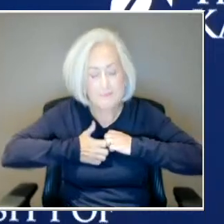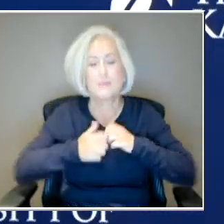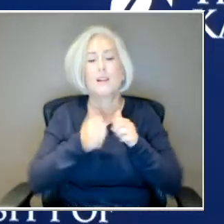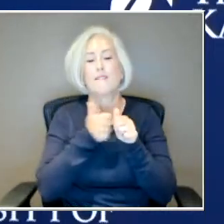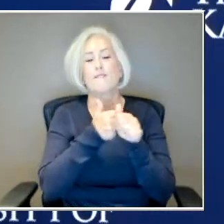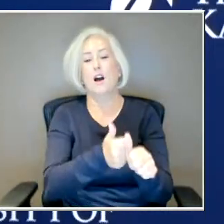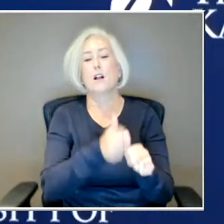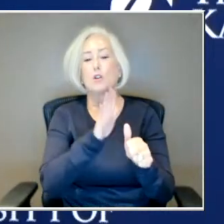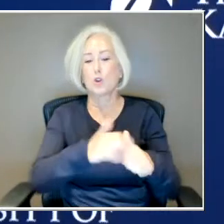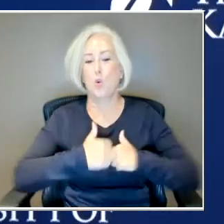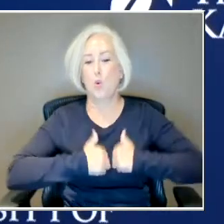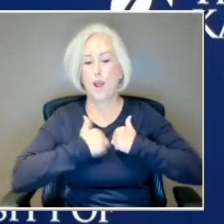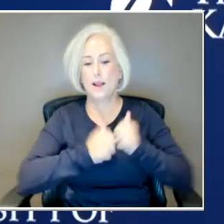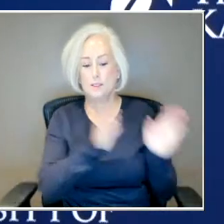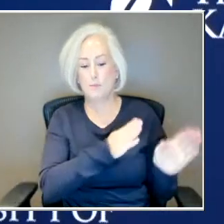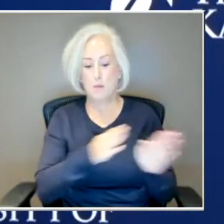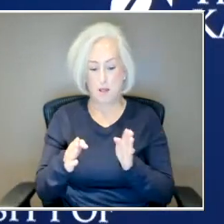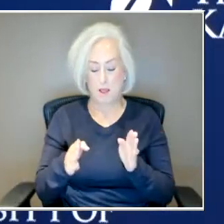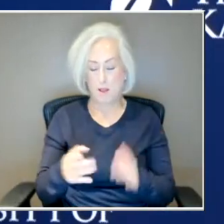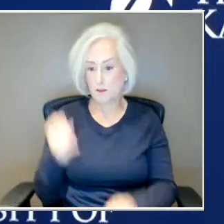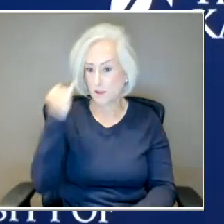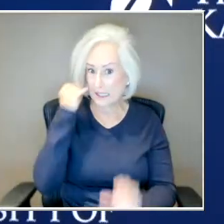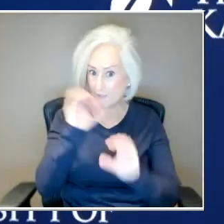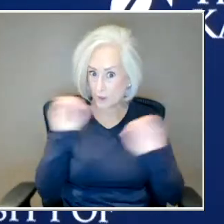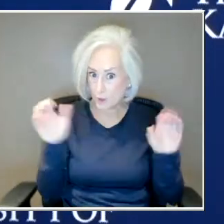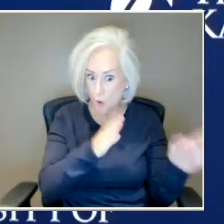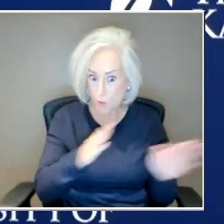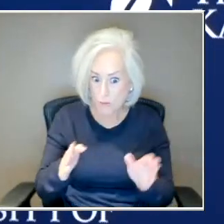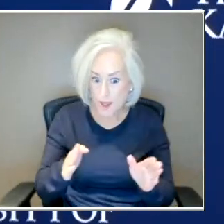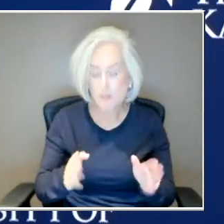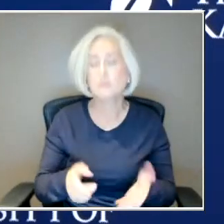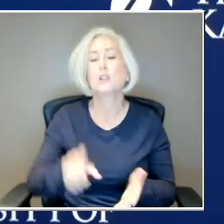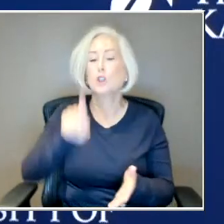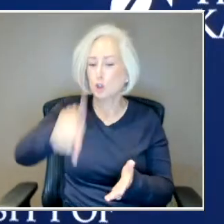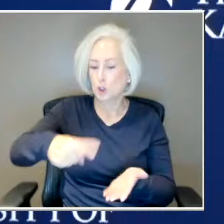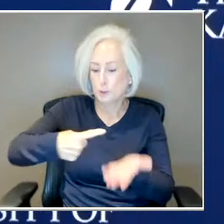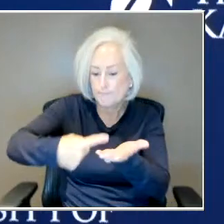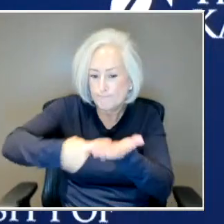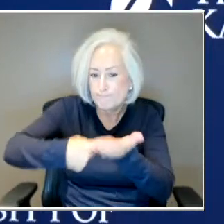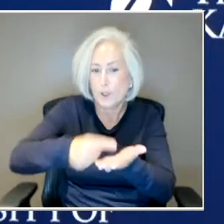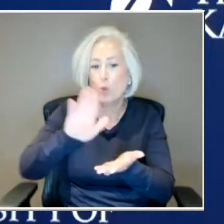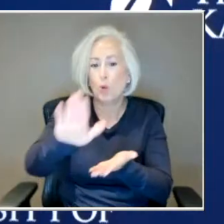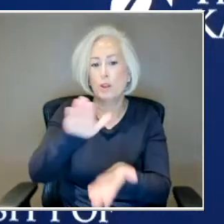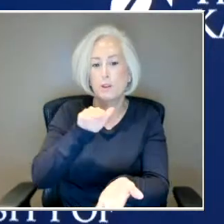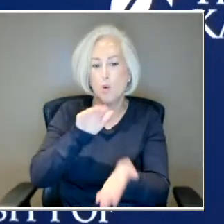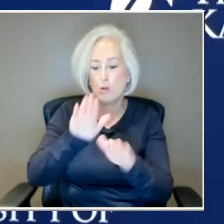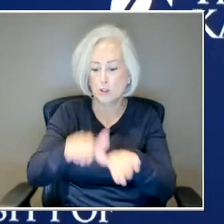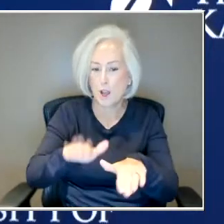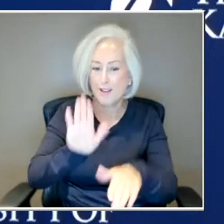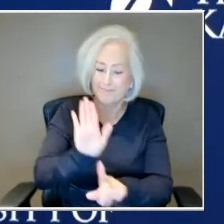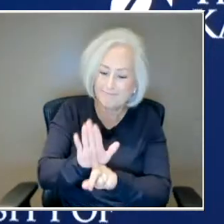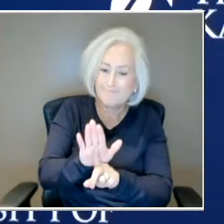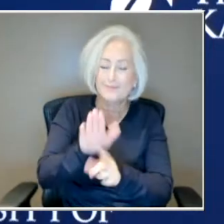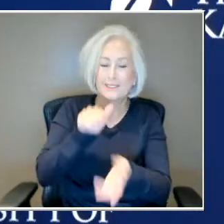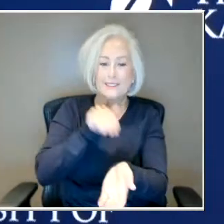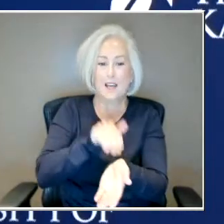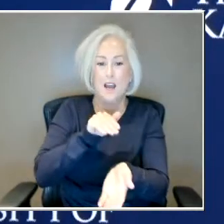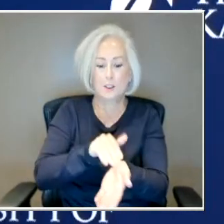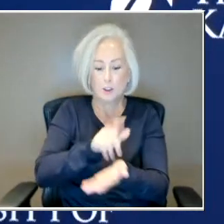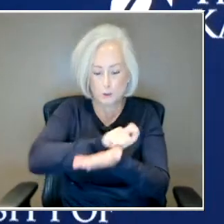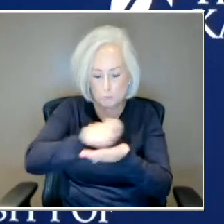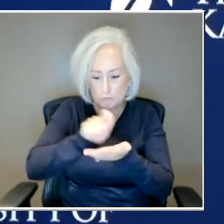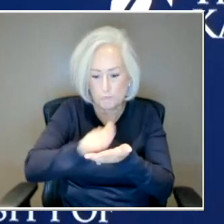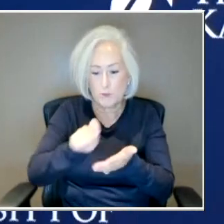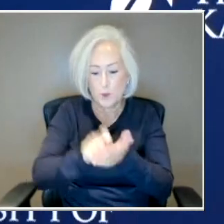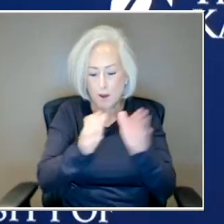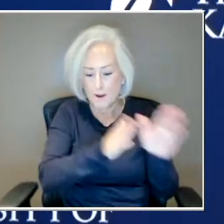have a written asthma action plan, talk to your child's pediatrician to get one written up before the peak RSV and flu